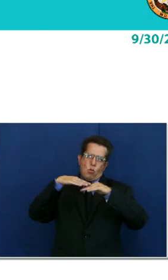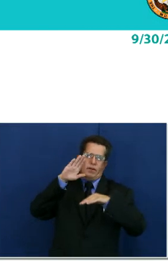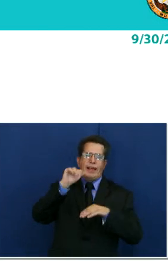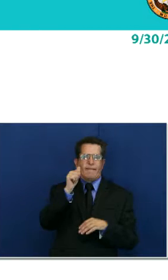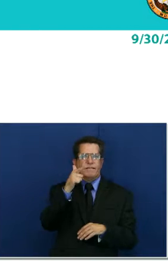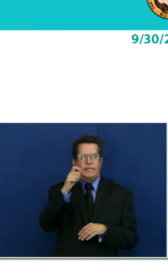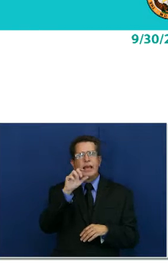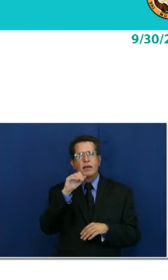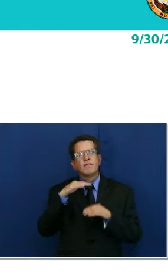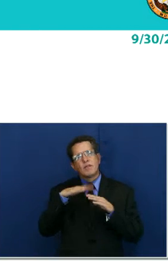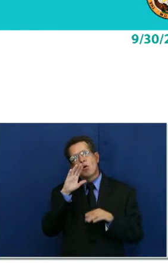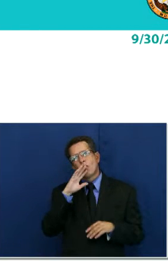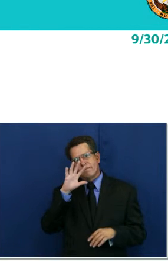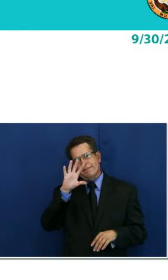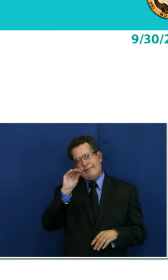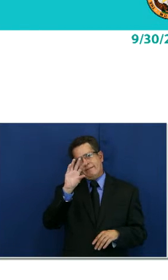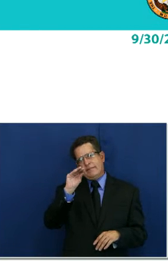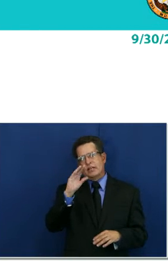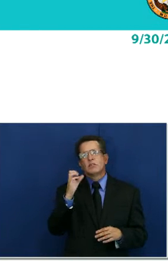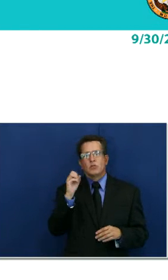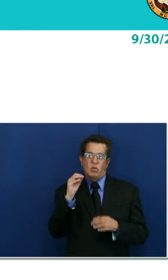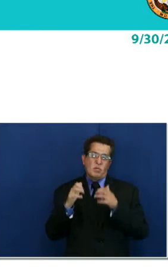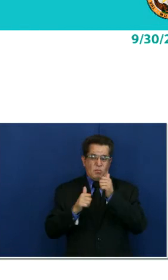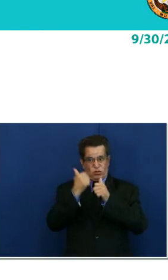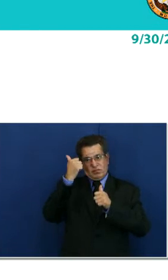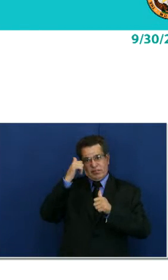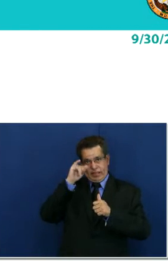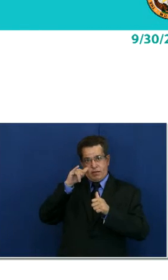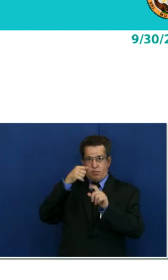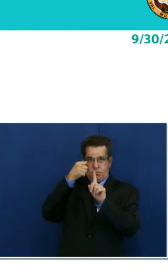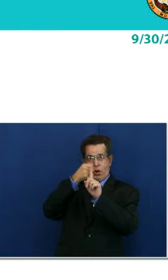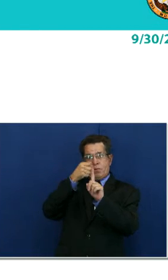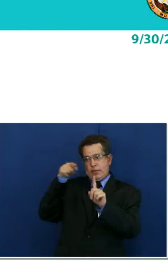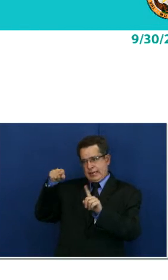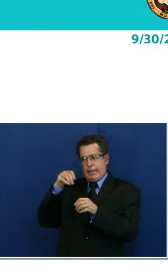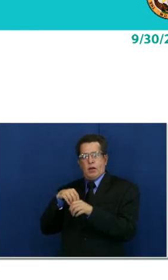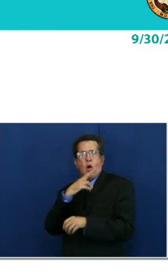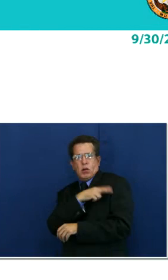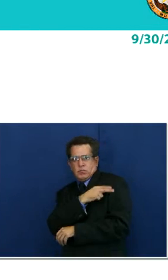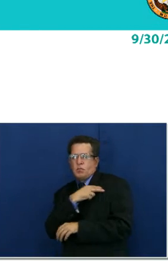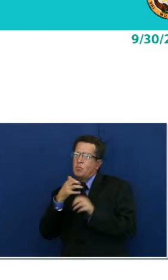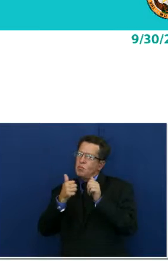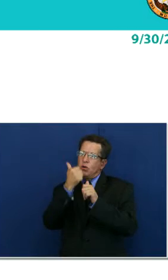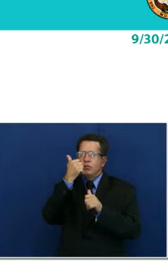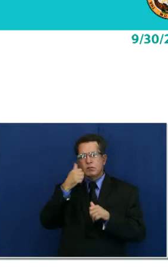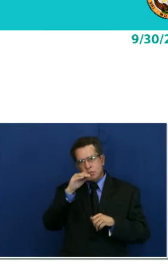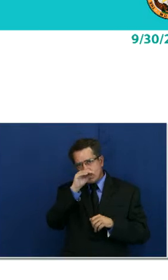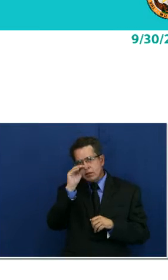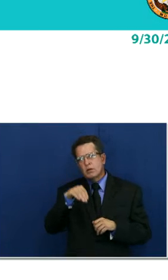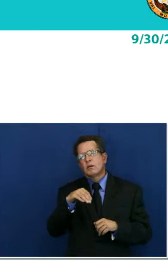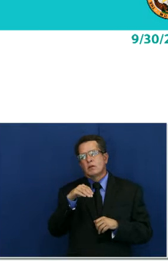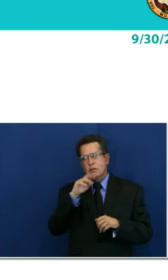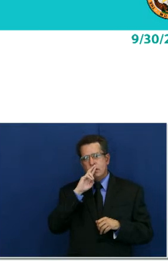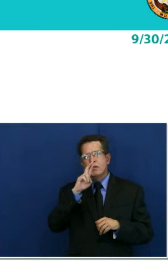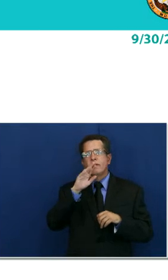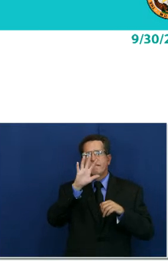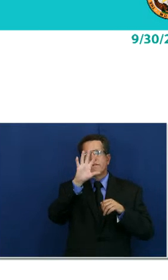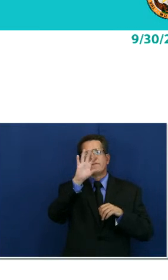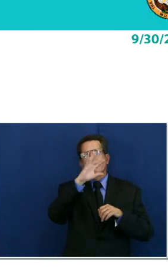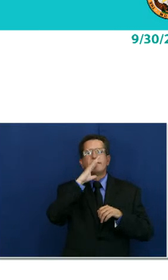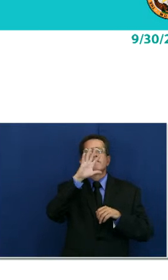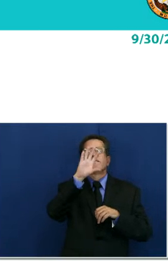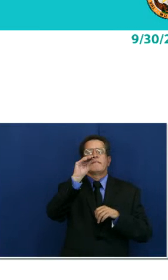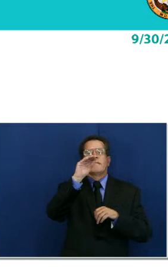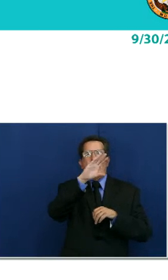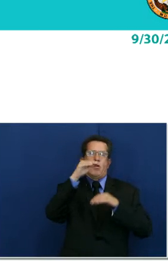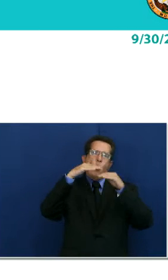group. So again, the majority of those individuals that have been hospitalized are 50 years of age